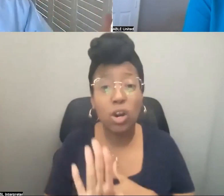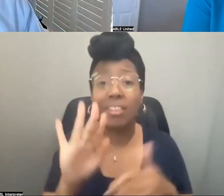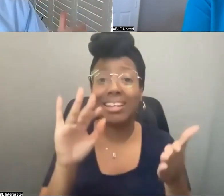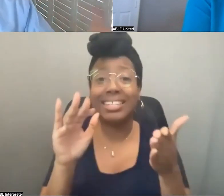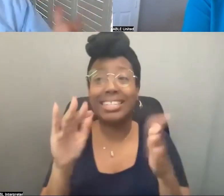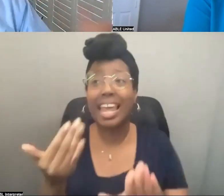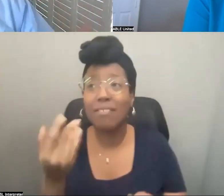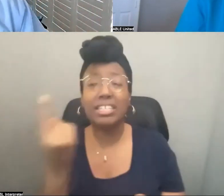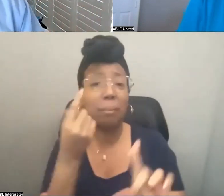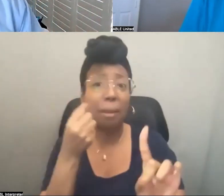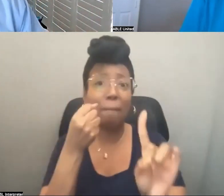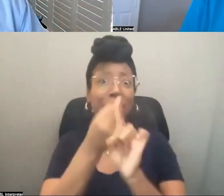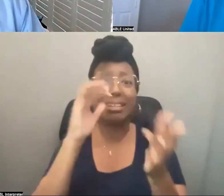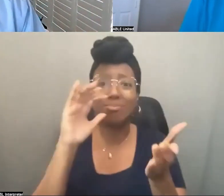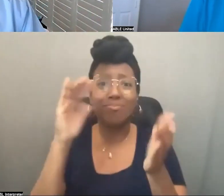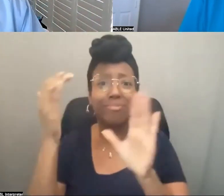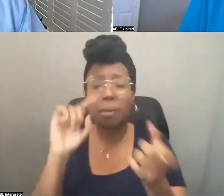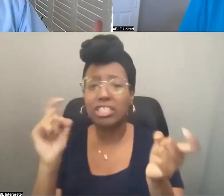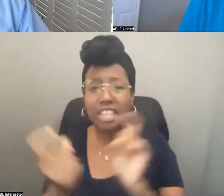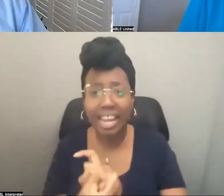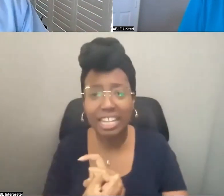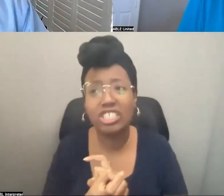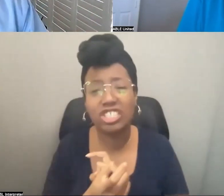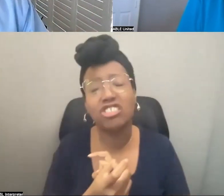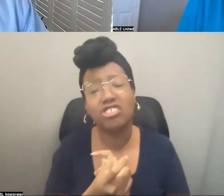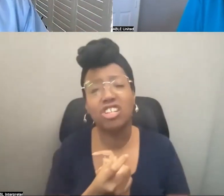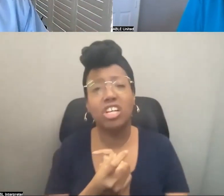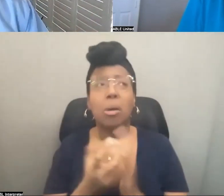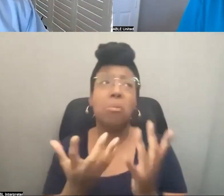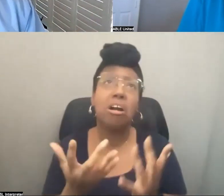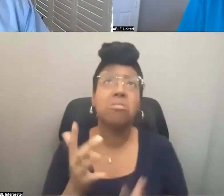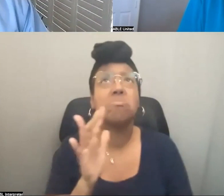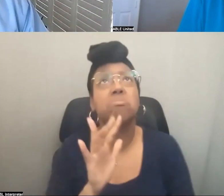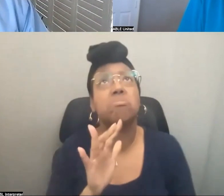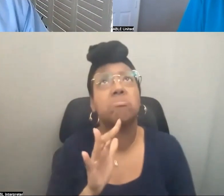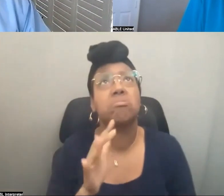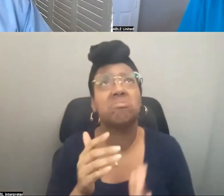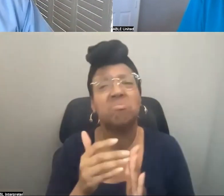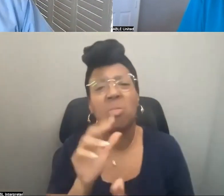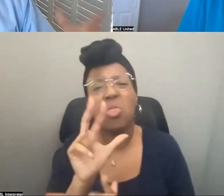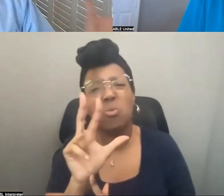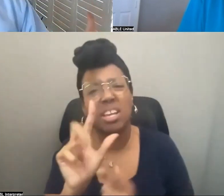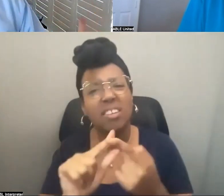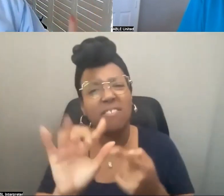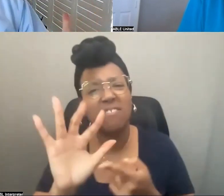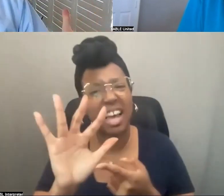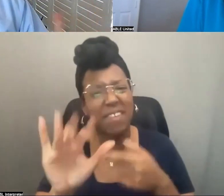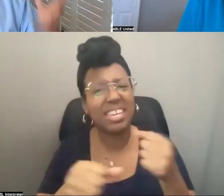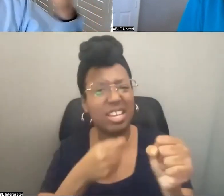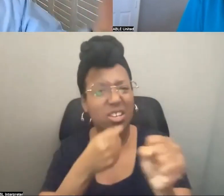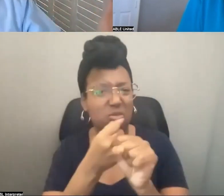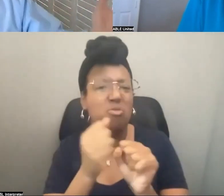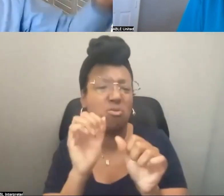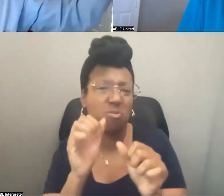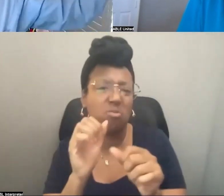something major with anybody who might be named in the document. But every 3 to 5 years is probably pretty typical. Having said that, if